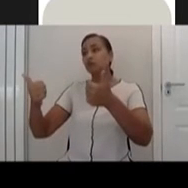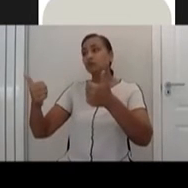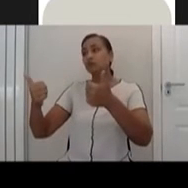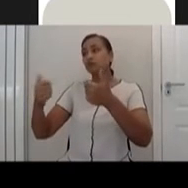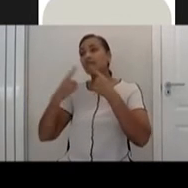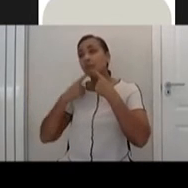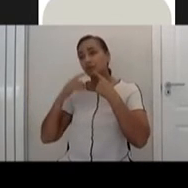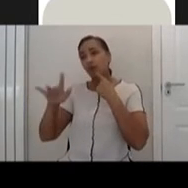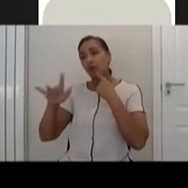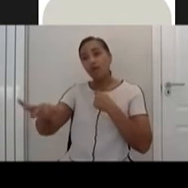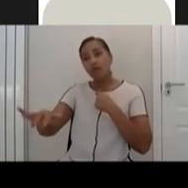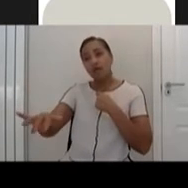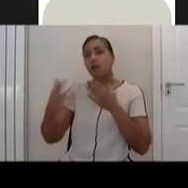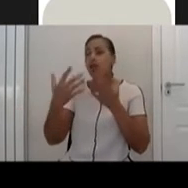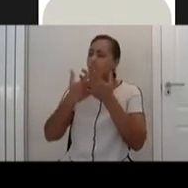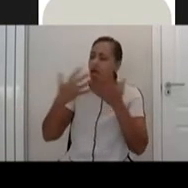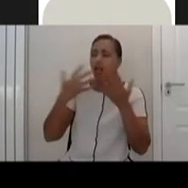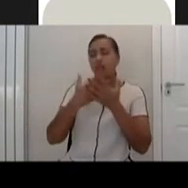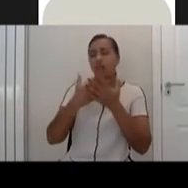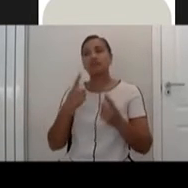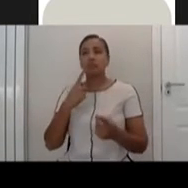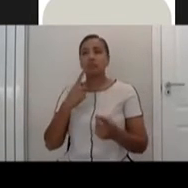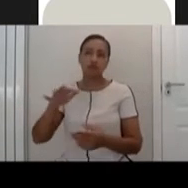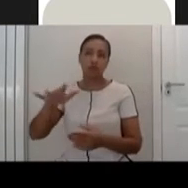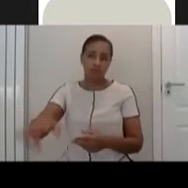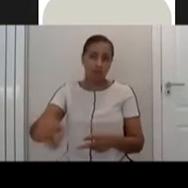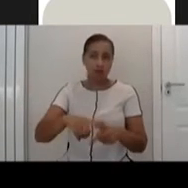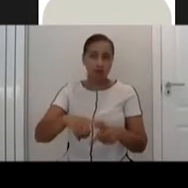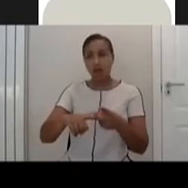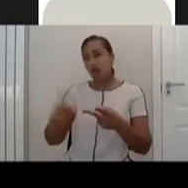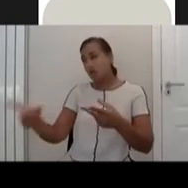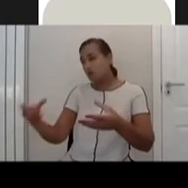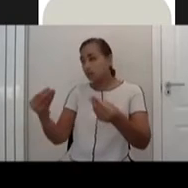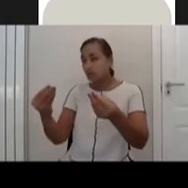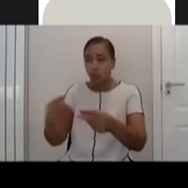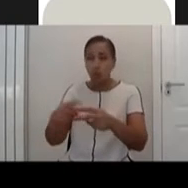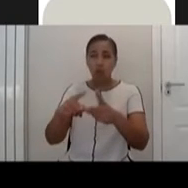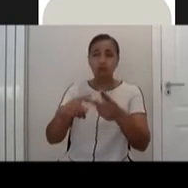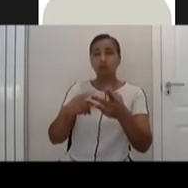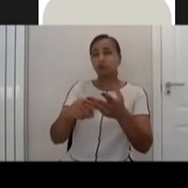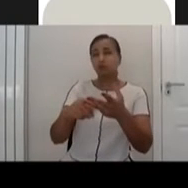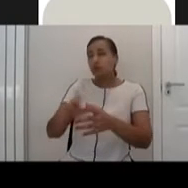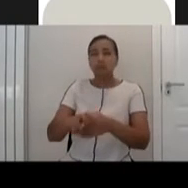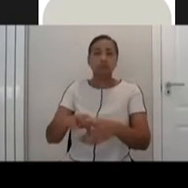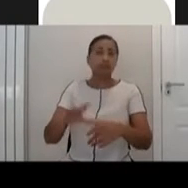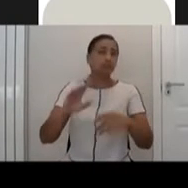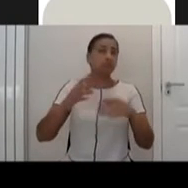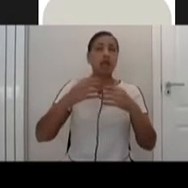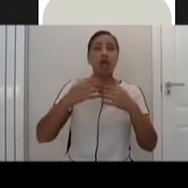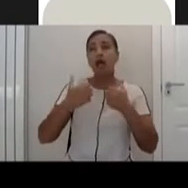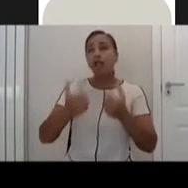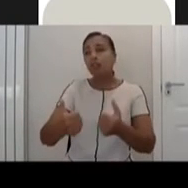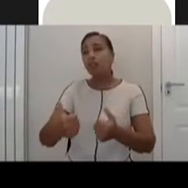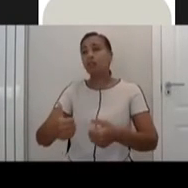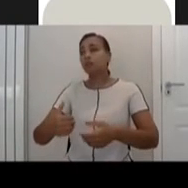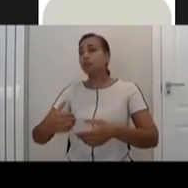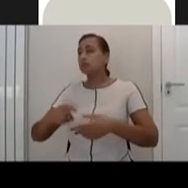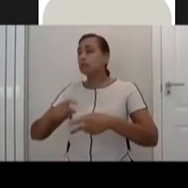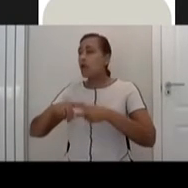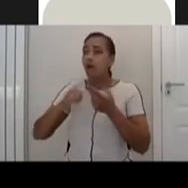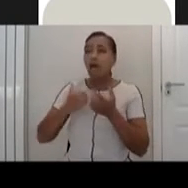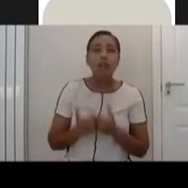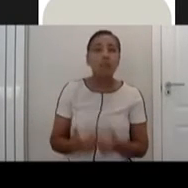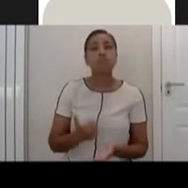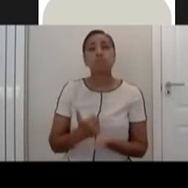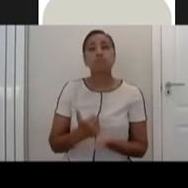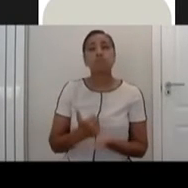and plugs, there's lots of information, really credible sources, links to lots of different types of helplines, including bereavement